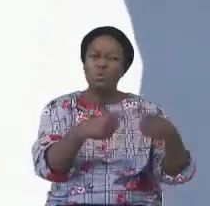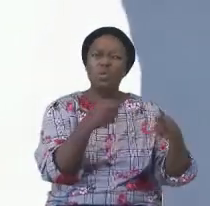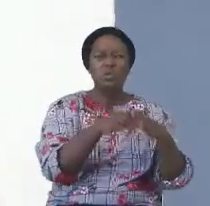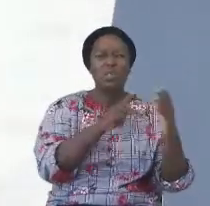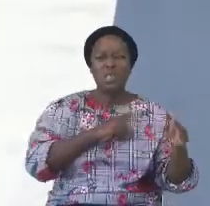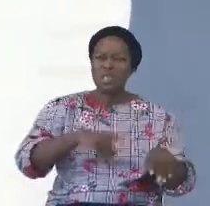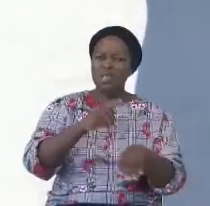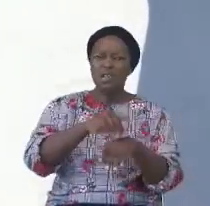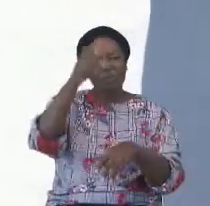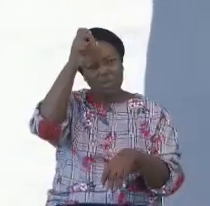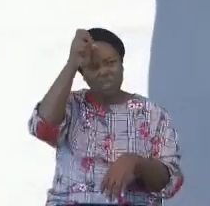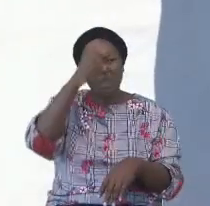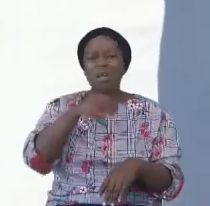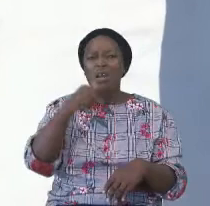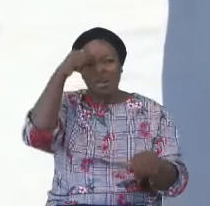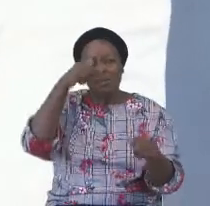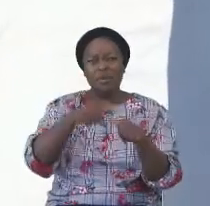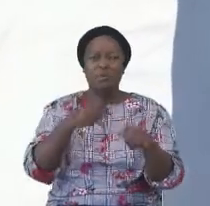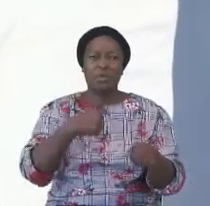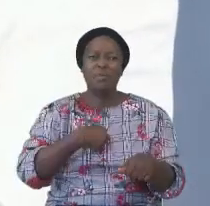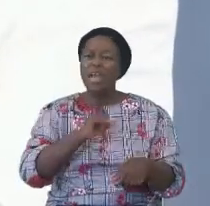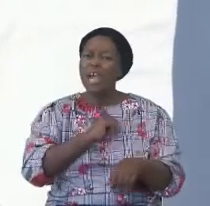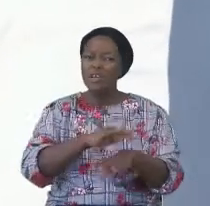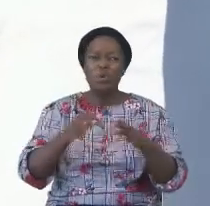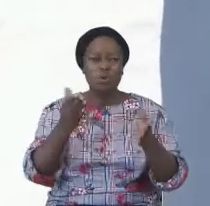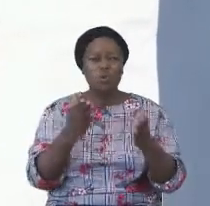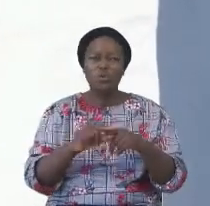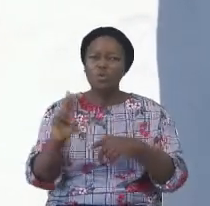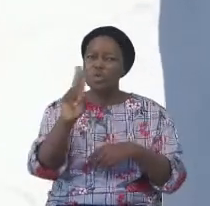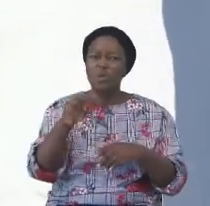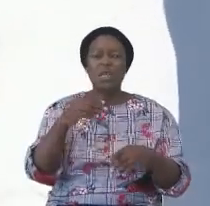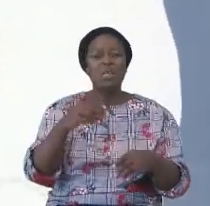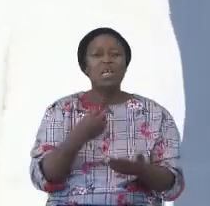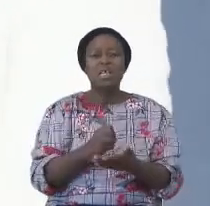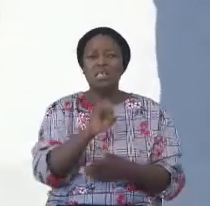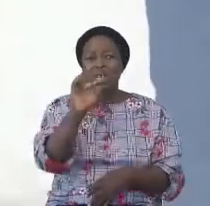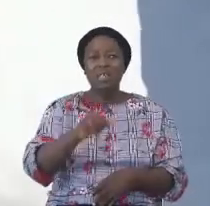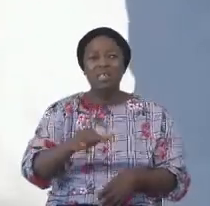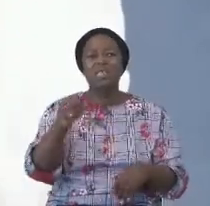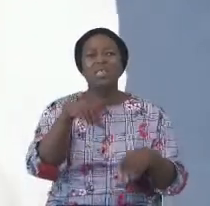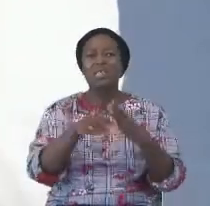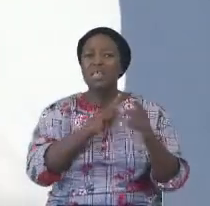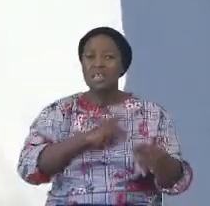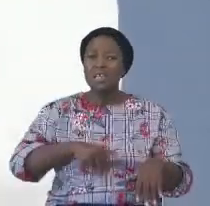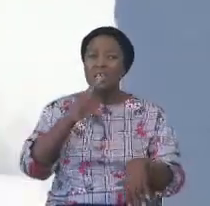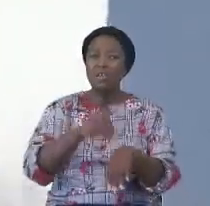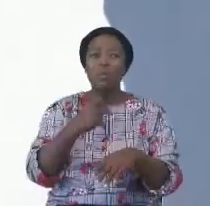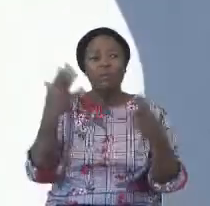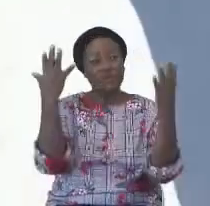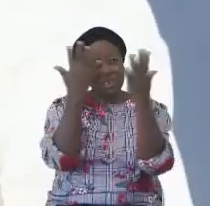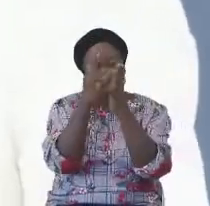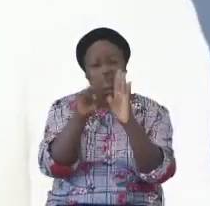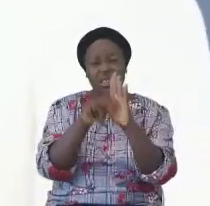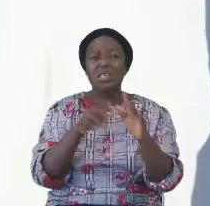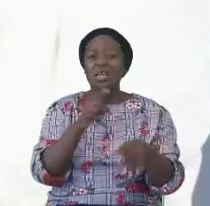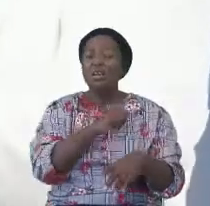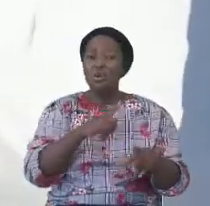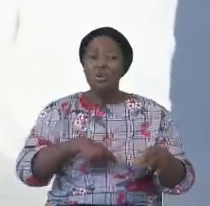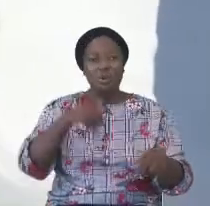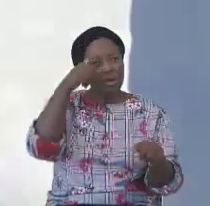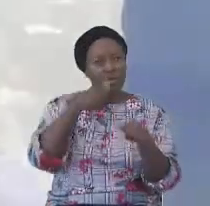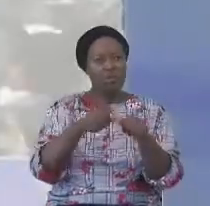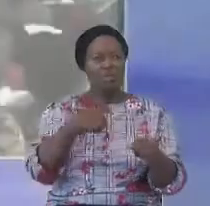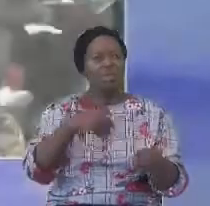me. I don't want to land in the kingdom of Satan. Remember me. I don't want to spend